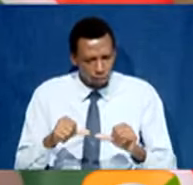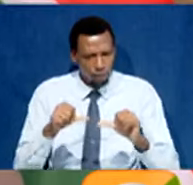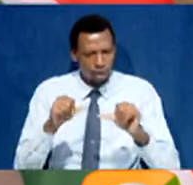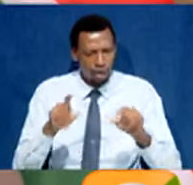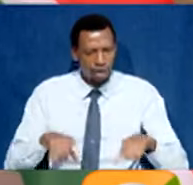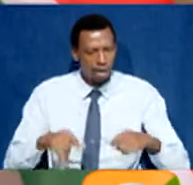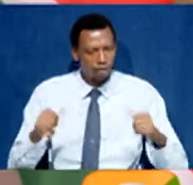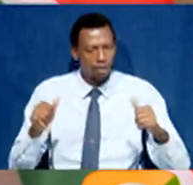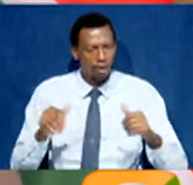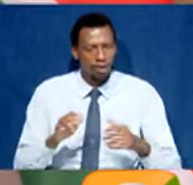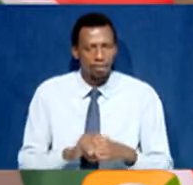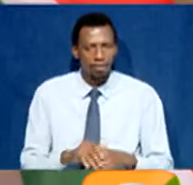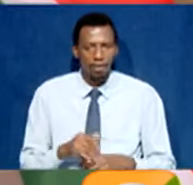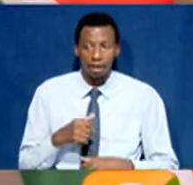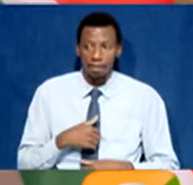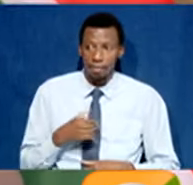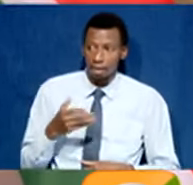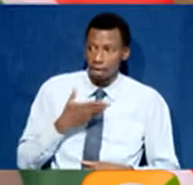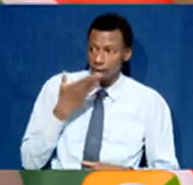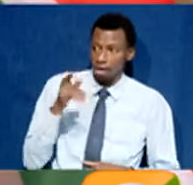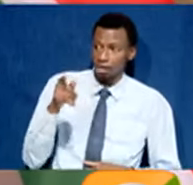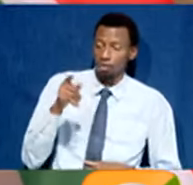nikueleze.